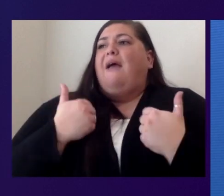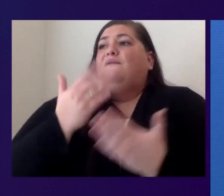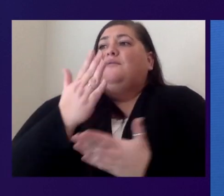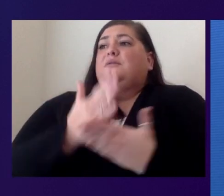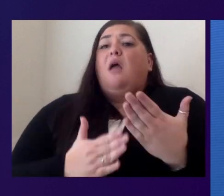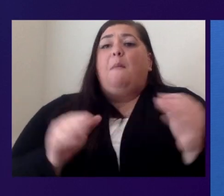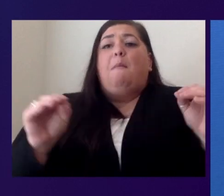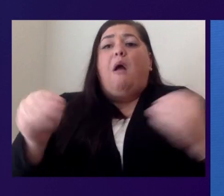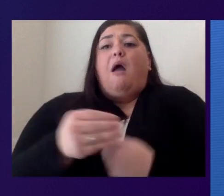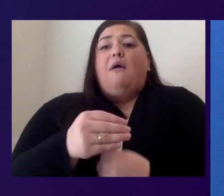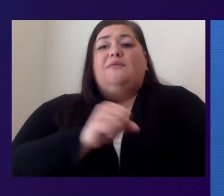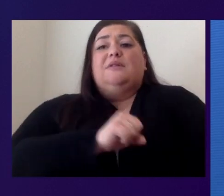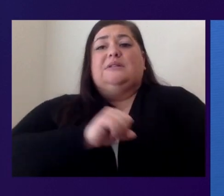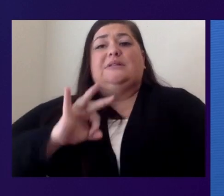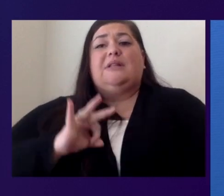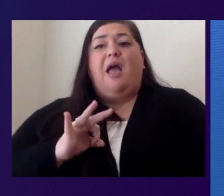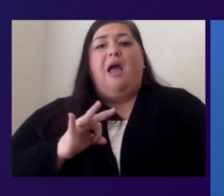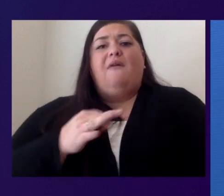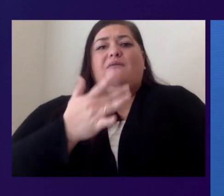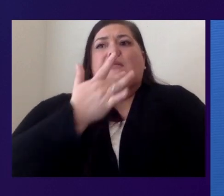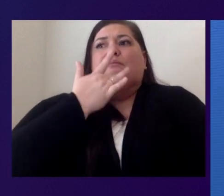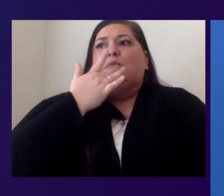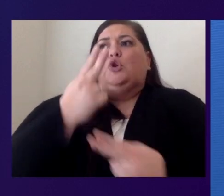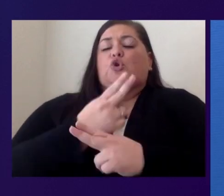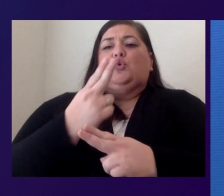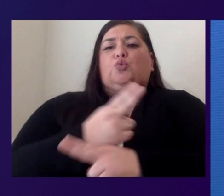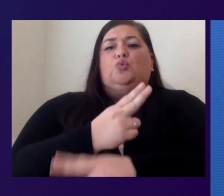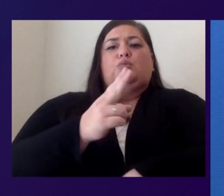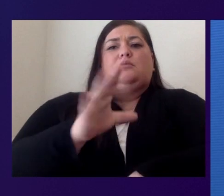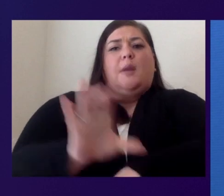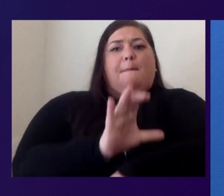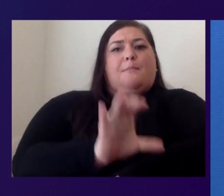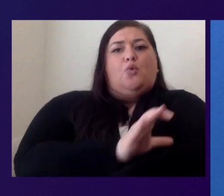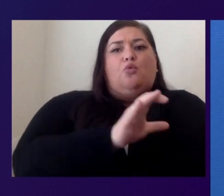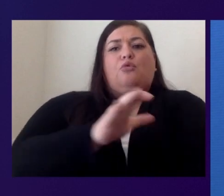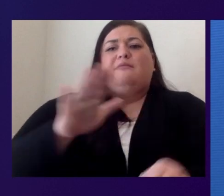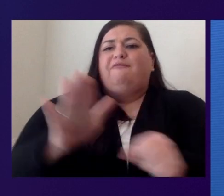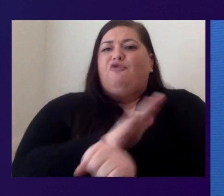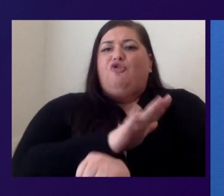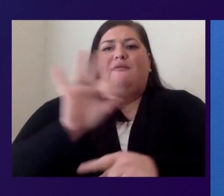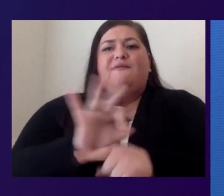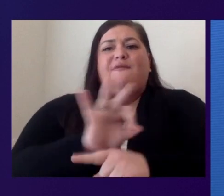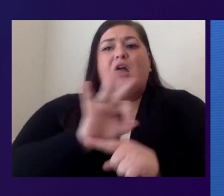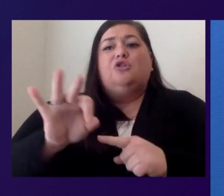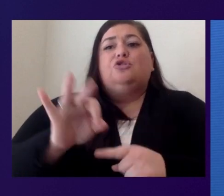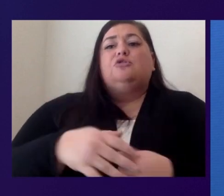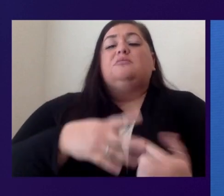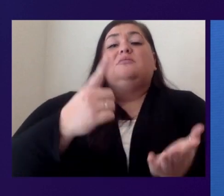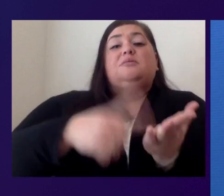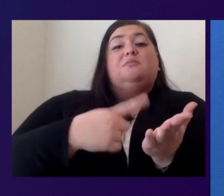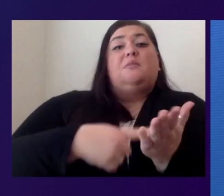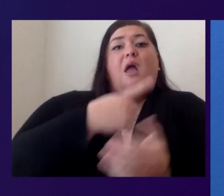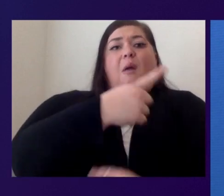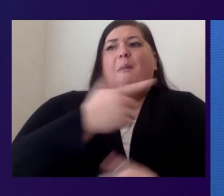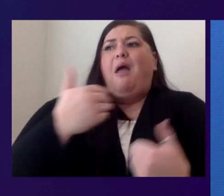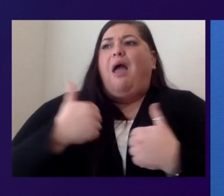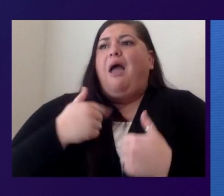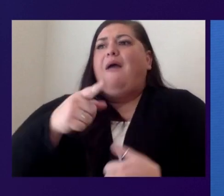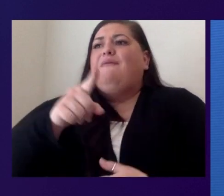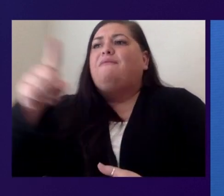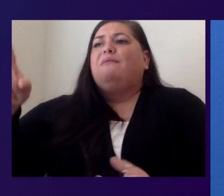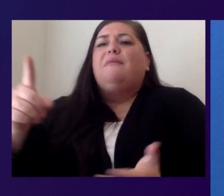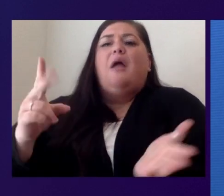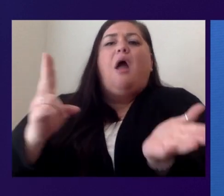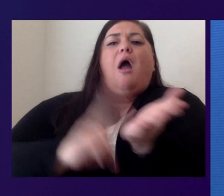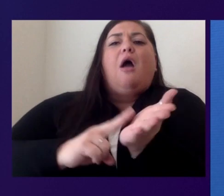to, use fully functional desktop, and sometimes they have, contractors or test workers who just want